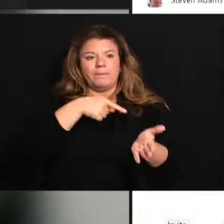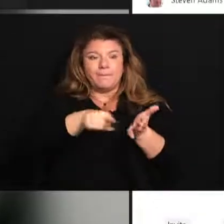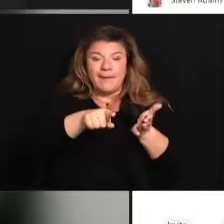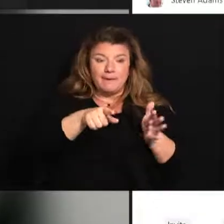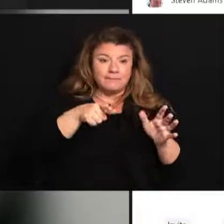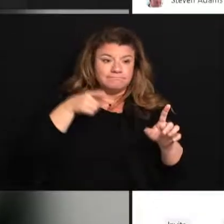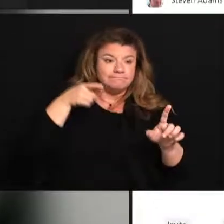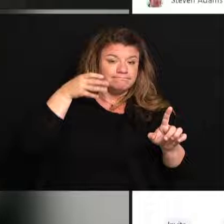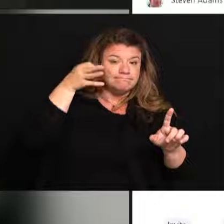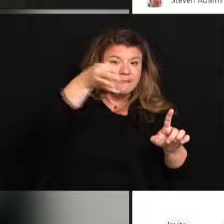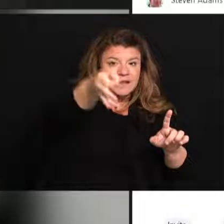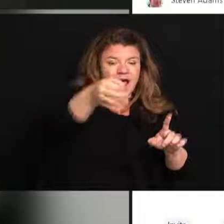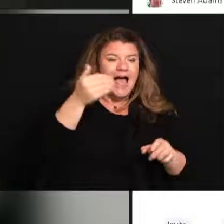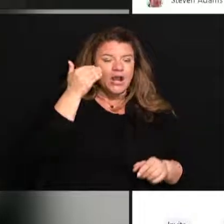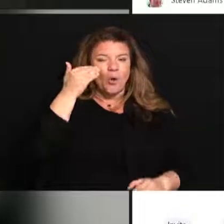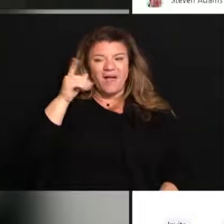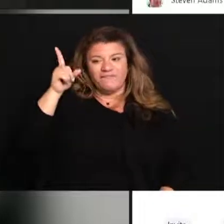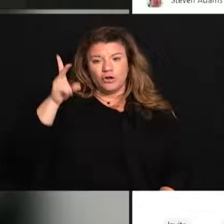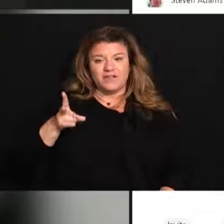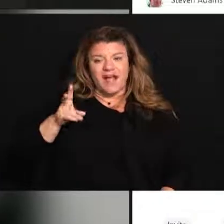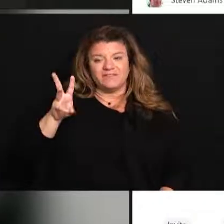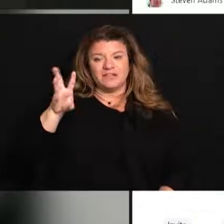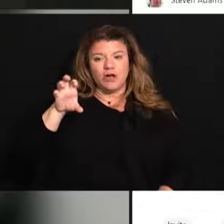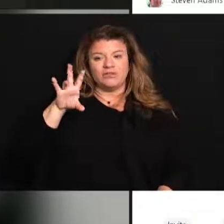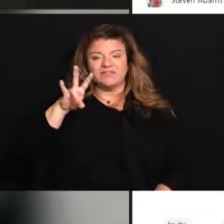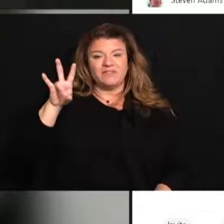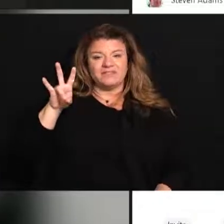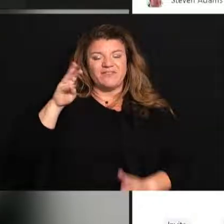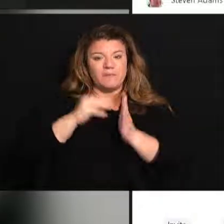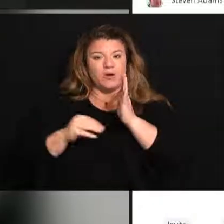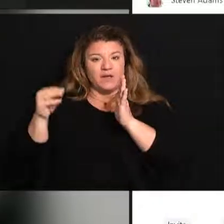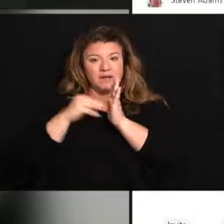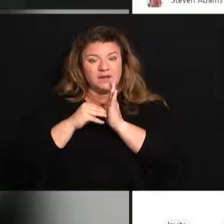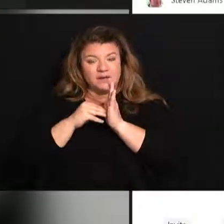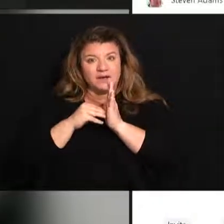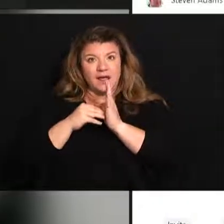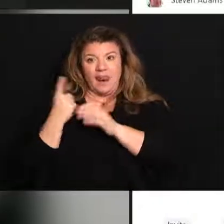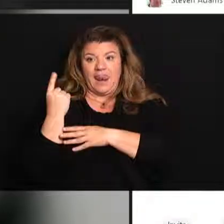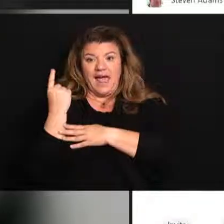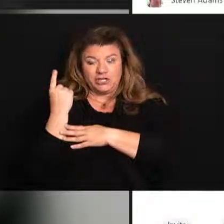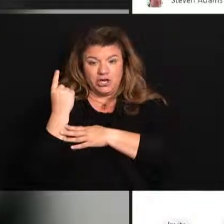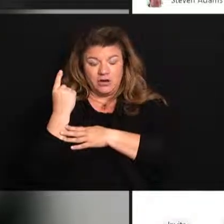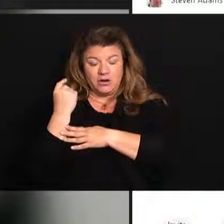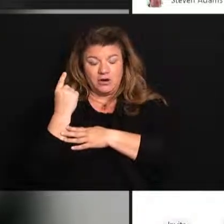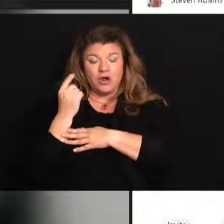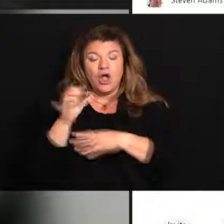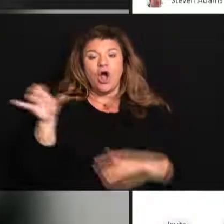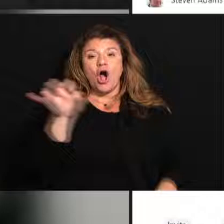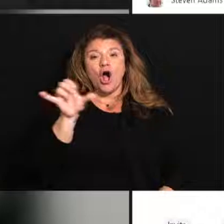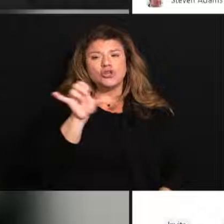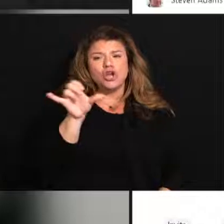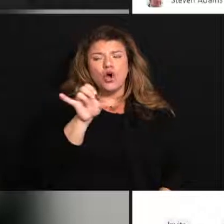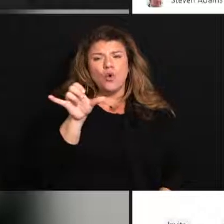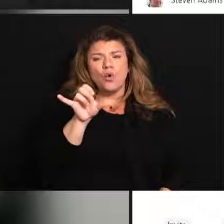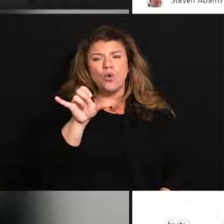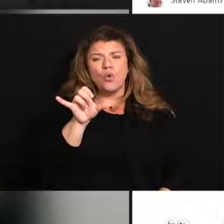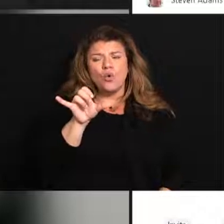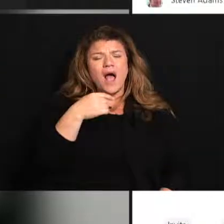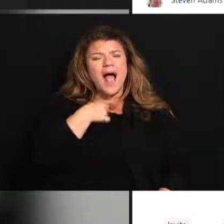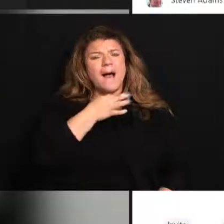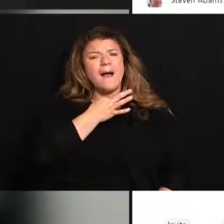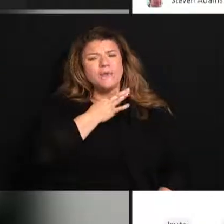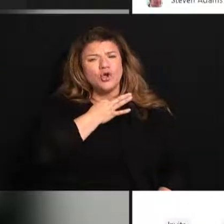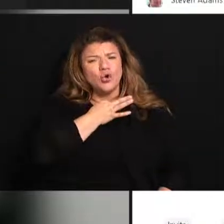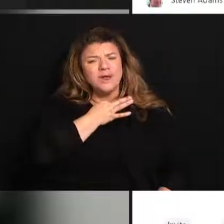we obviously got the first half, $677 million this time last year. Also, I'm kind of curious,